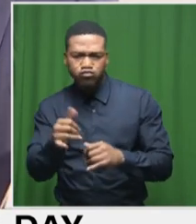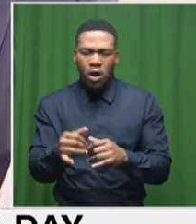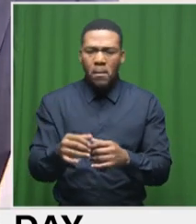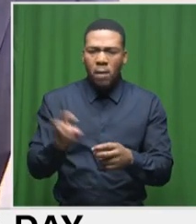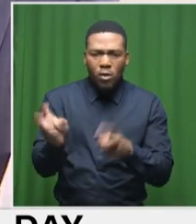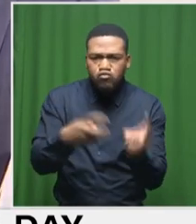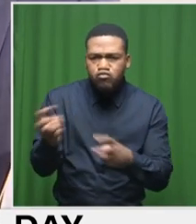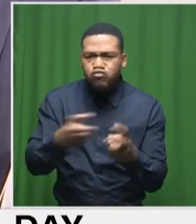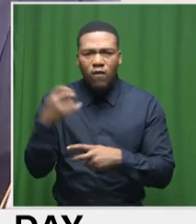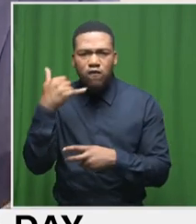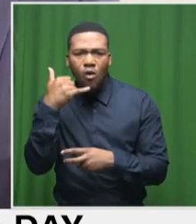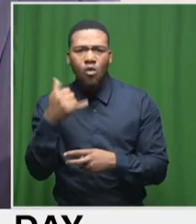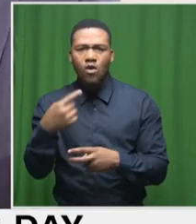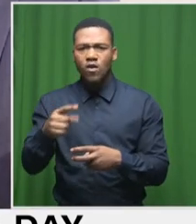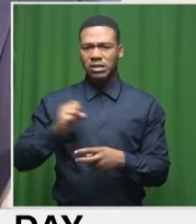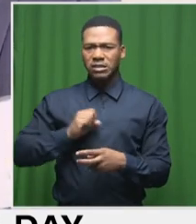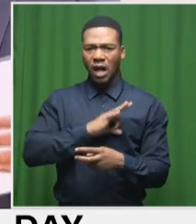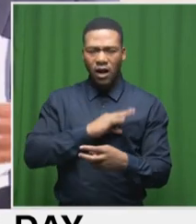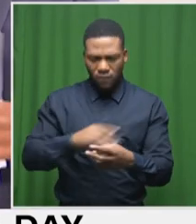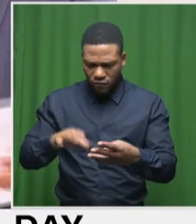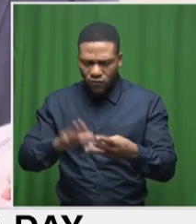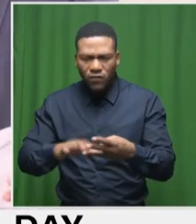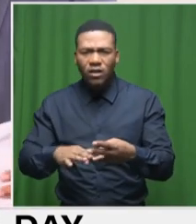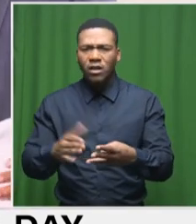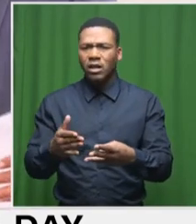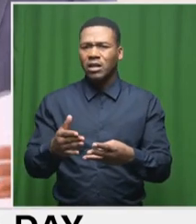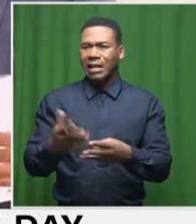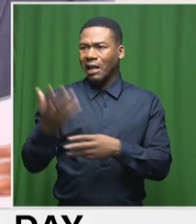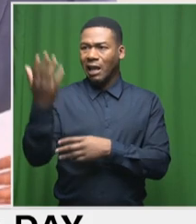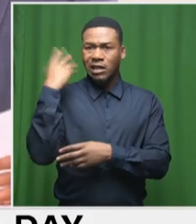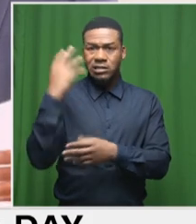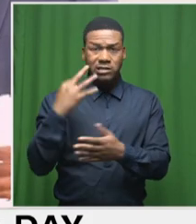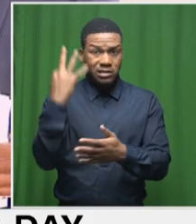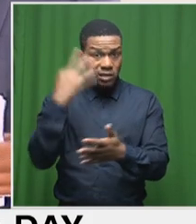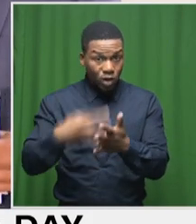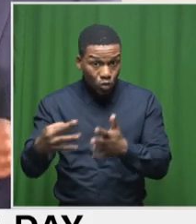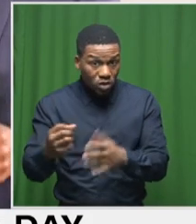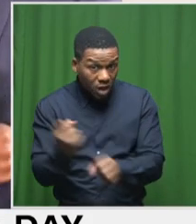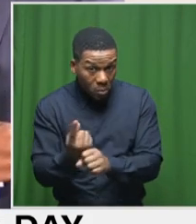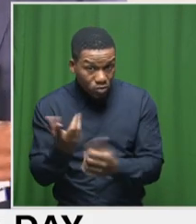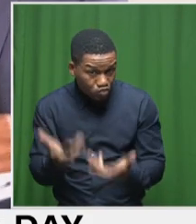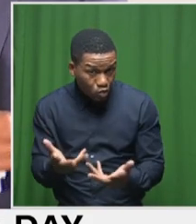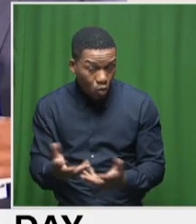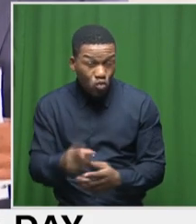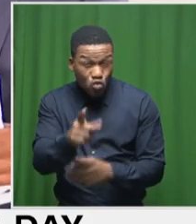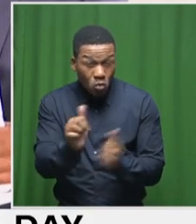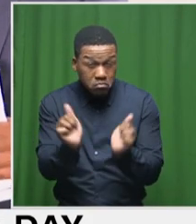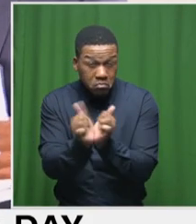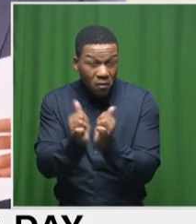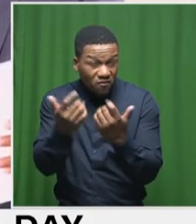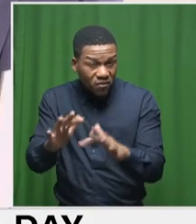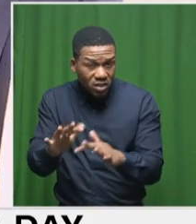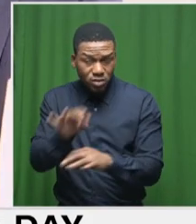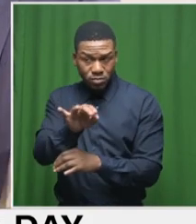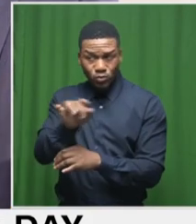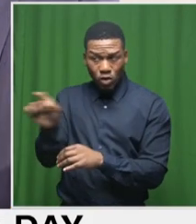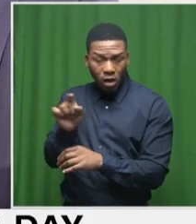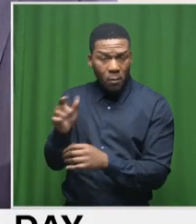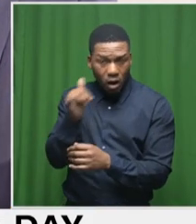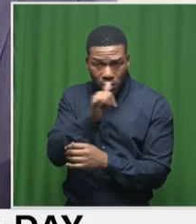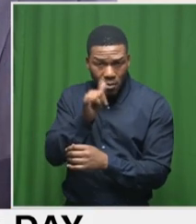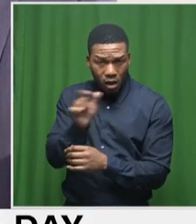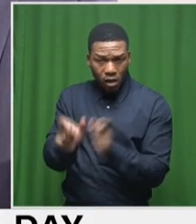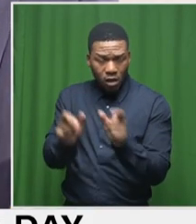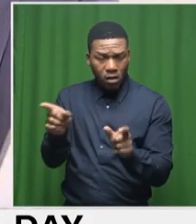incidents just in the last two, three weeks. Have you guys been able to arrest people on those issues? And also, what are you guys doing to ensure that beef